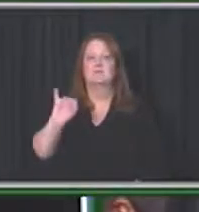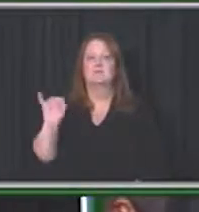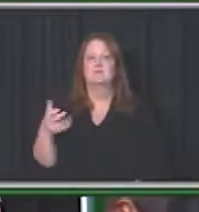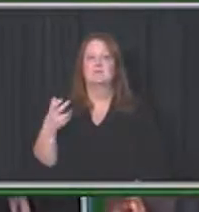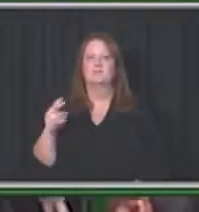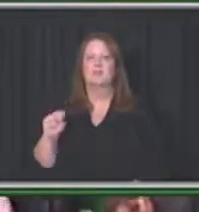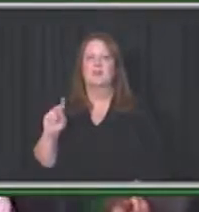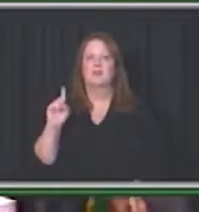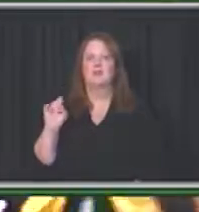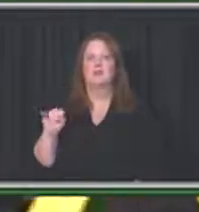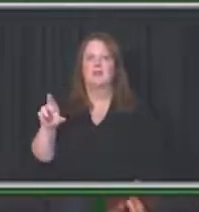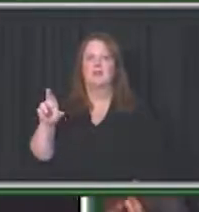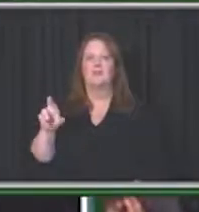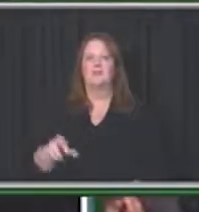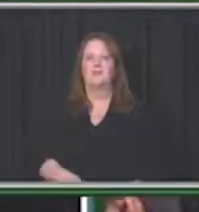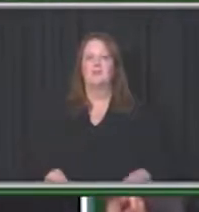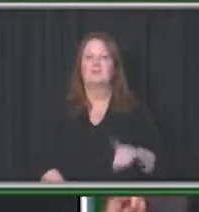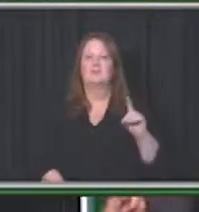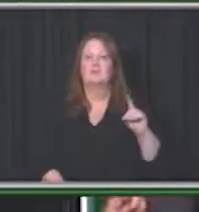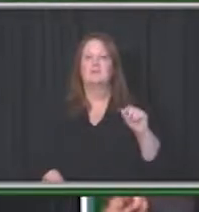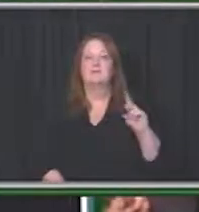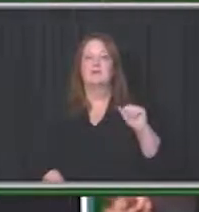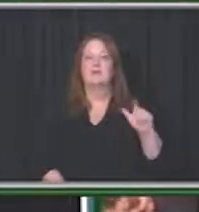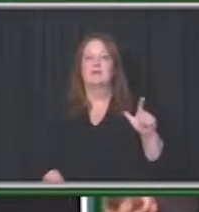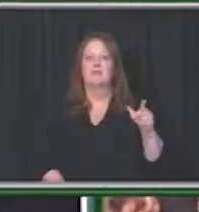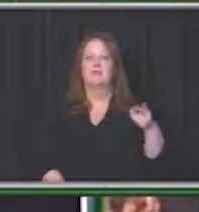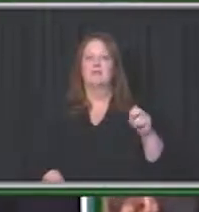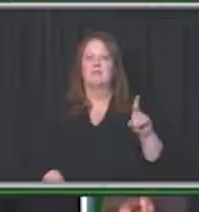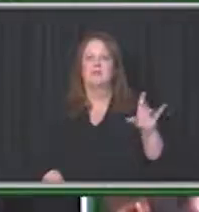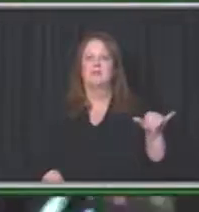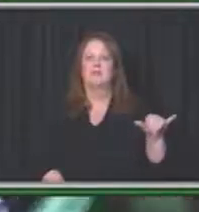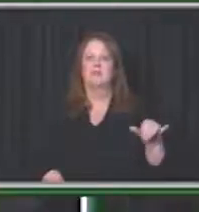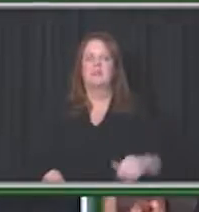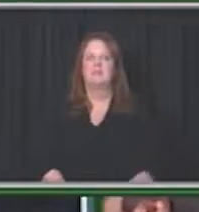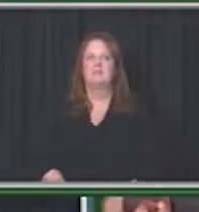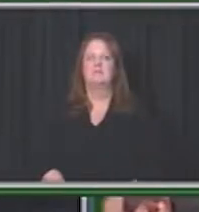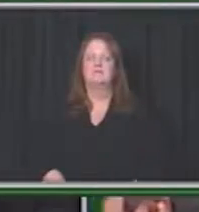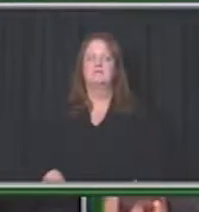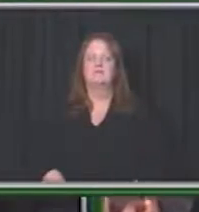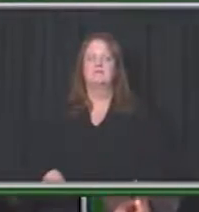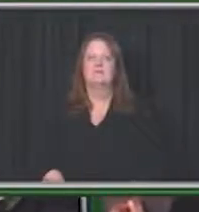John Dyer. Danielle Henry.